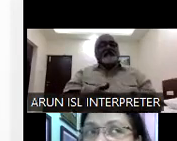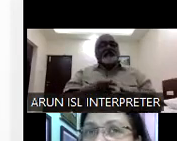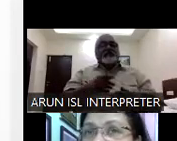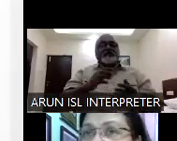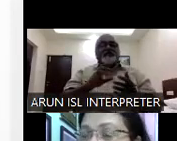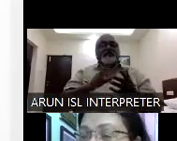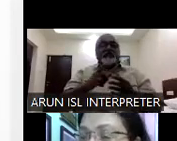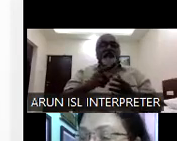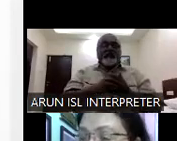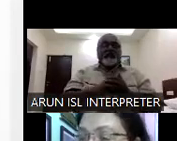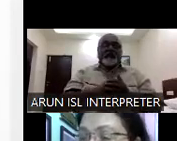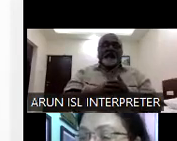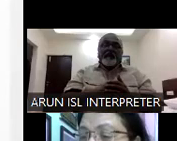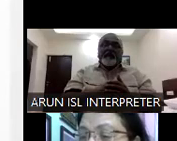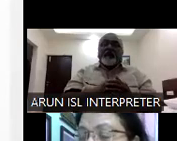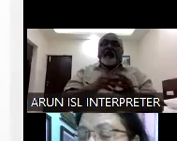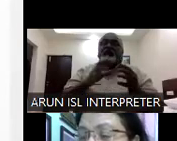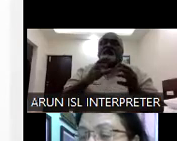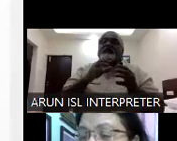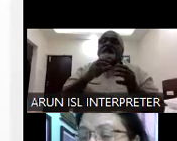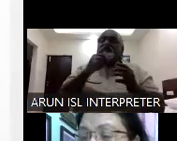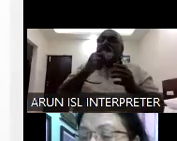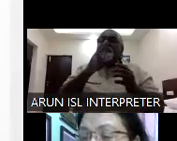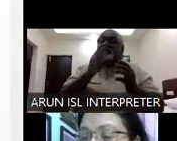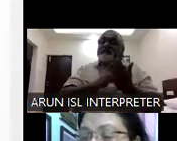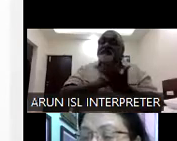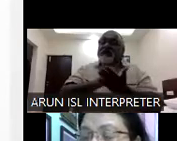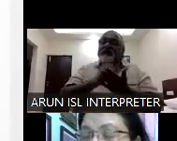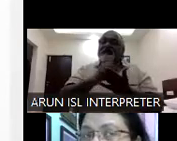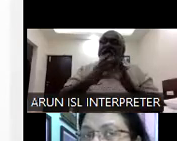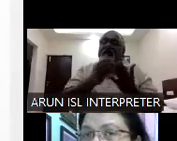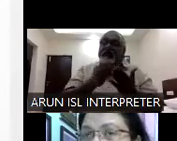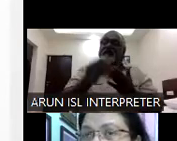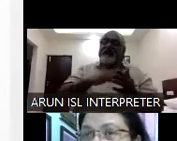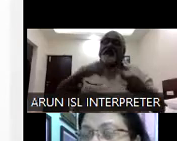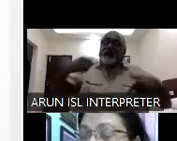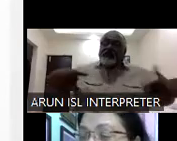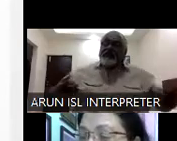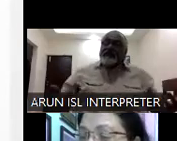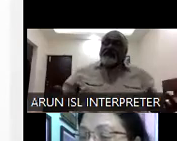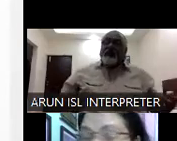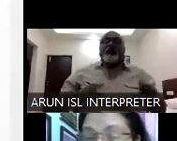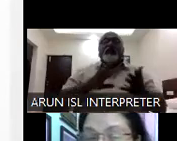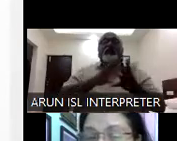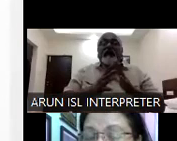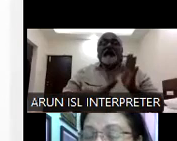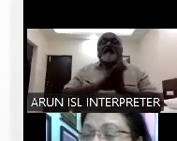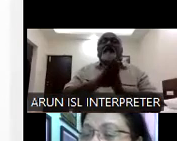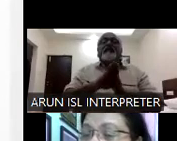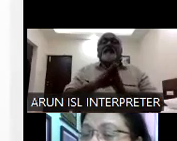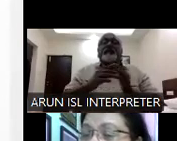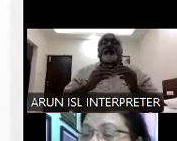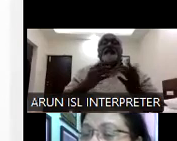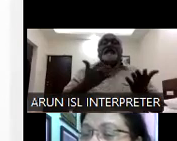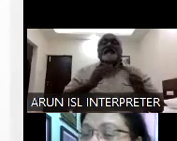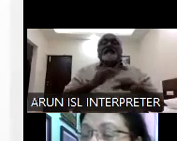you have to develop an inclusive services for people over here? So, such kind of practices make